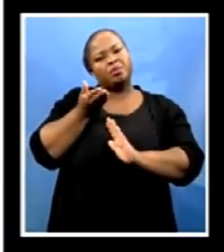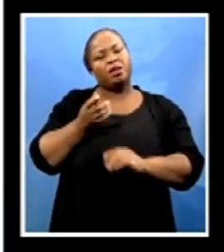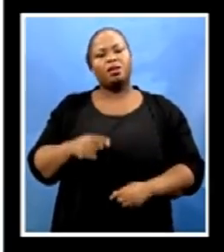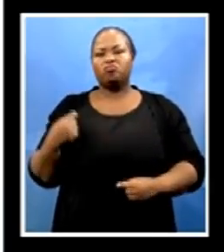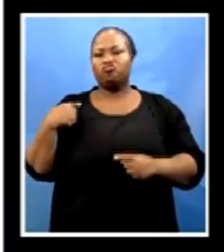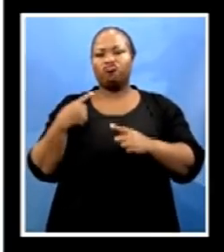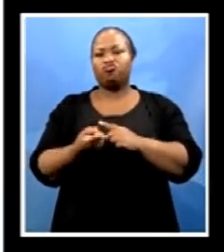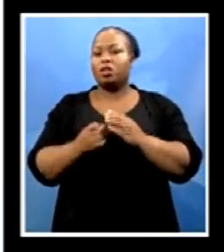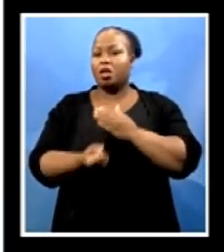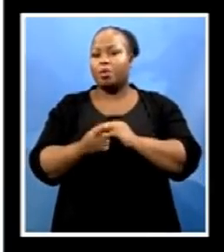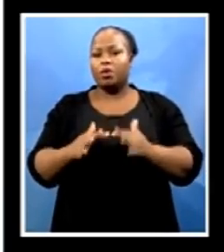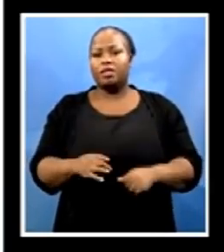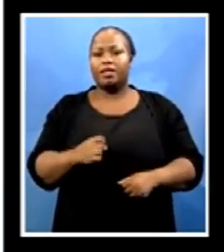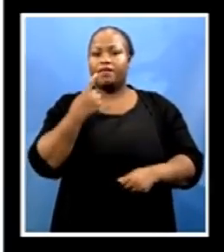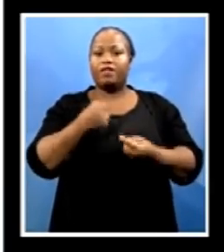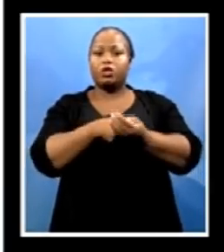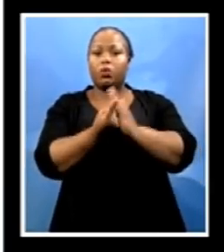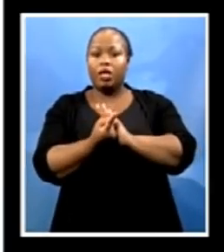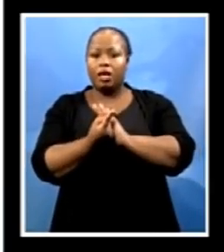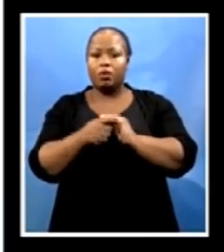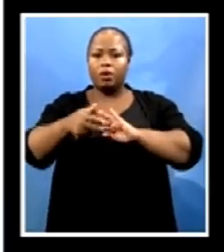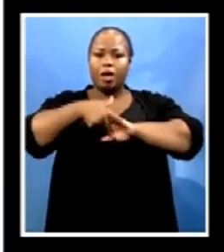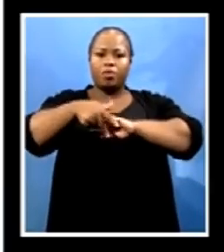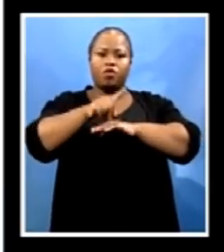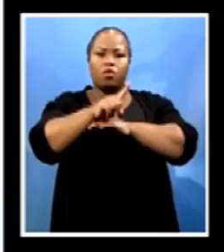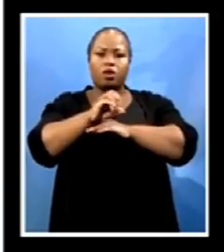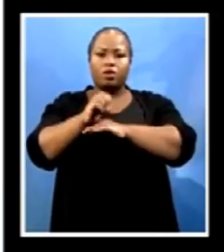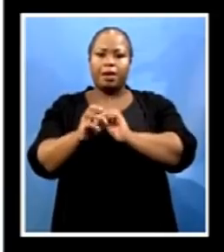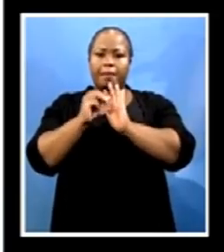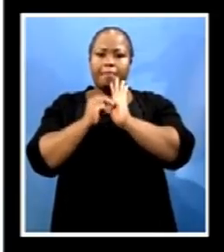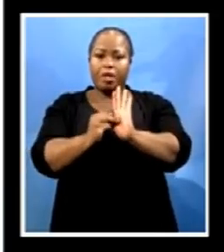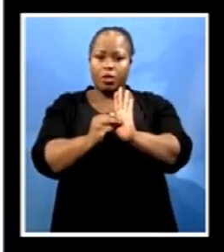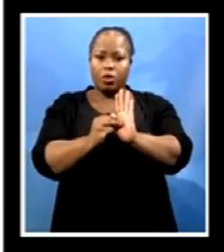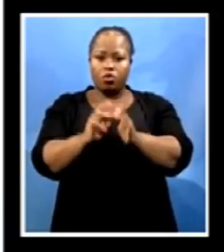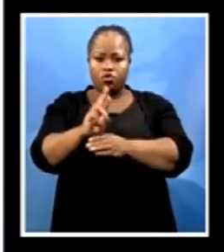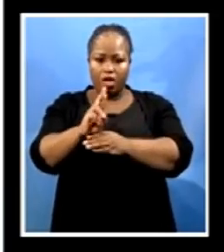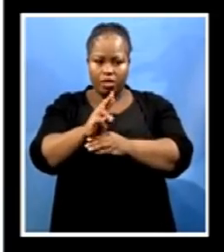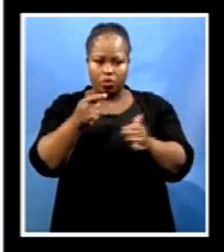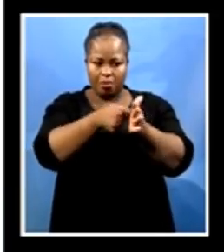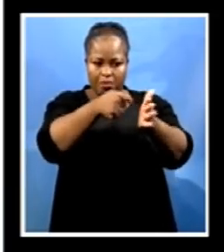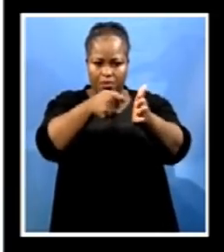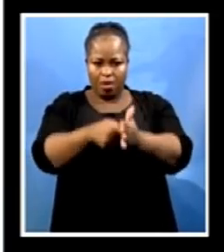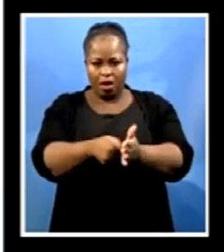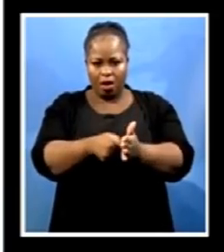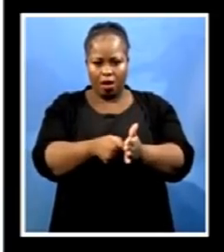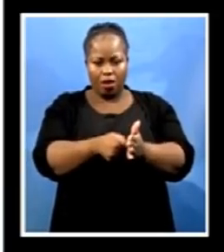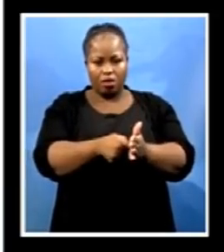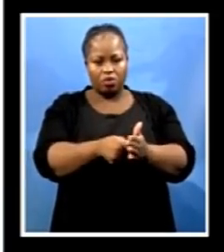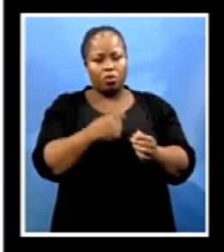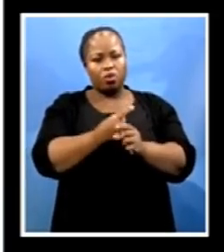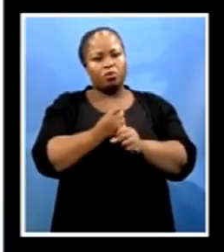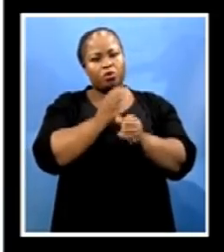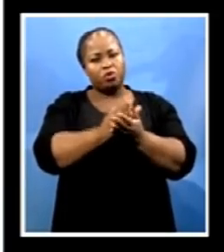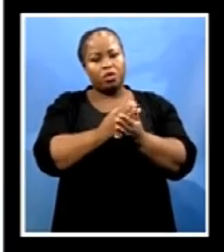fund approved 100 million rands worth of procurement, demonstrating a high speed of responsiveness. Since then,